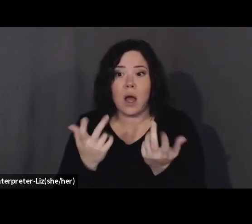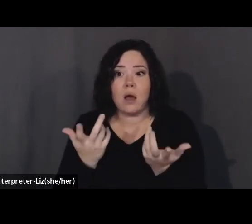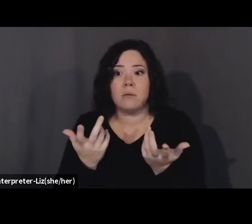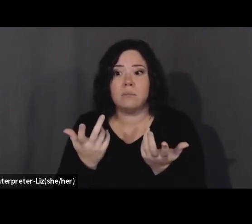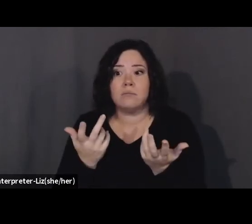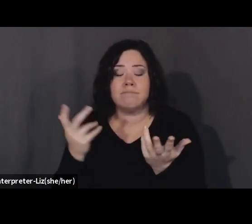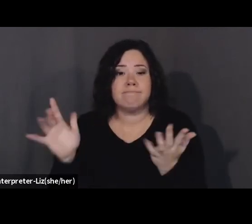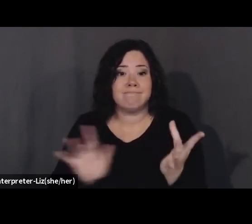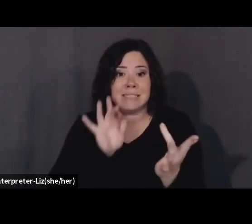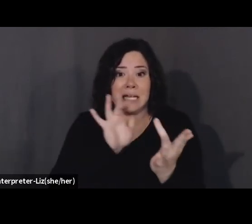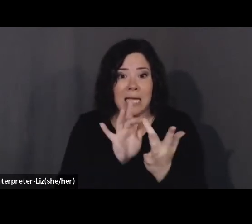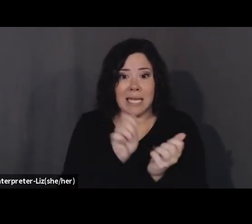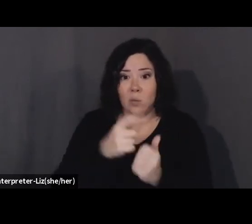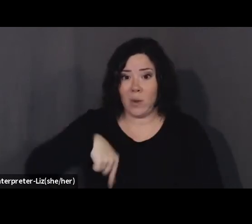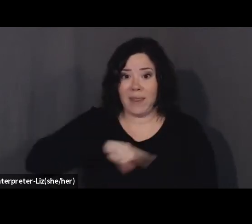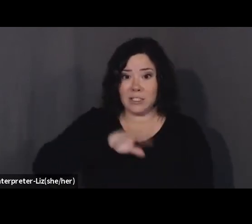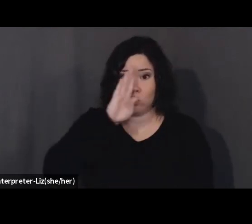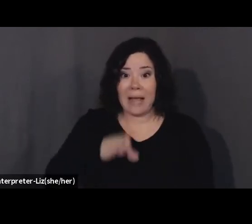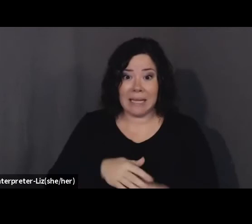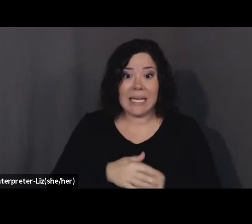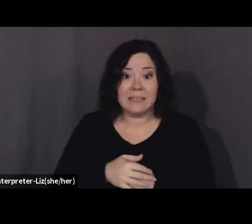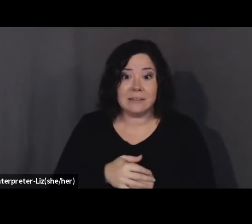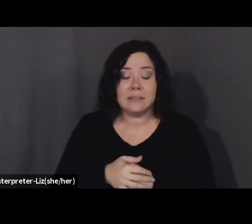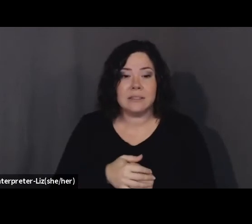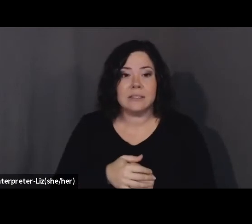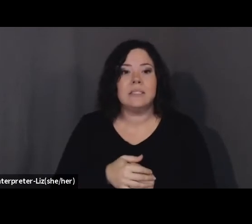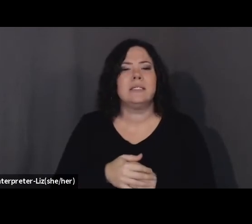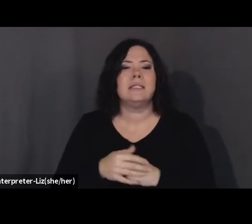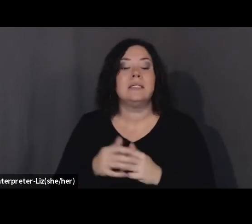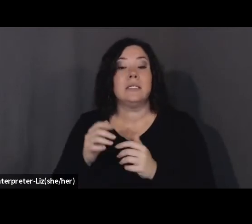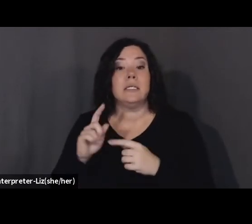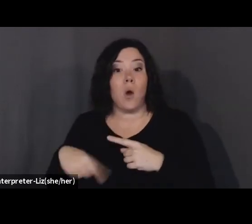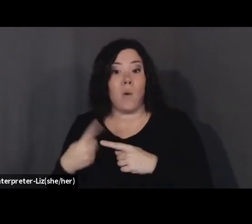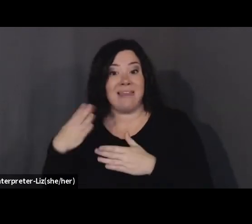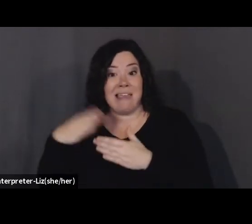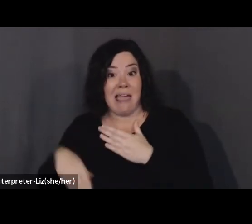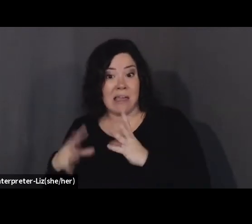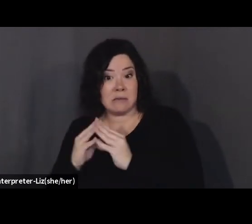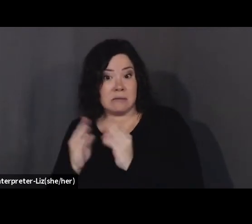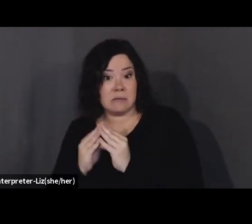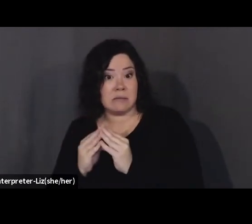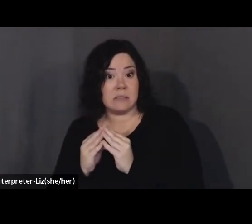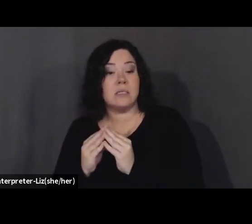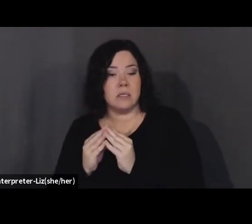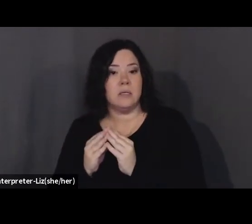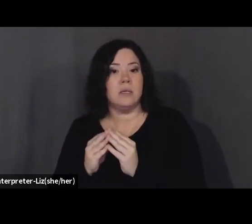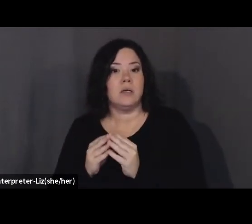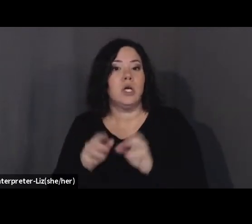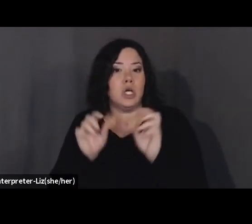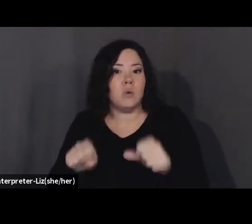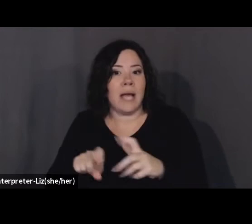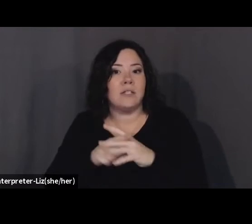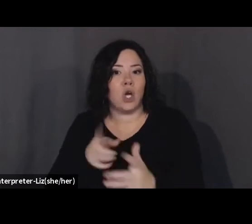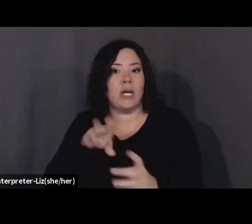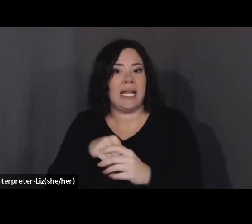to us directly. And then we are gonna talk about at the end, I don't know if this is also what you meant, is there are ways that you can start engaging in